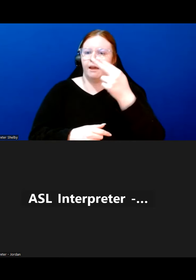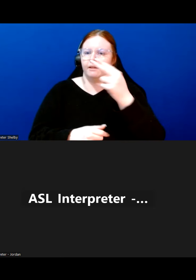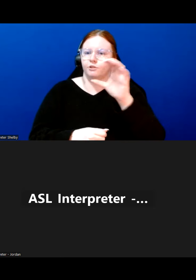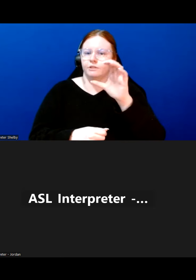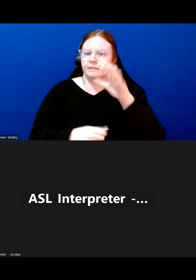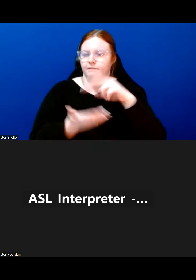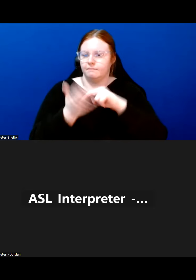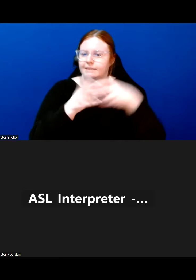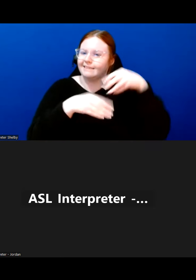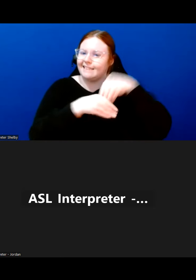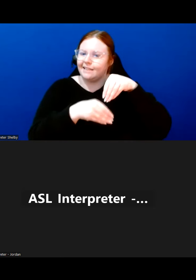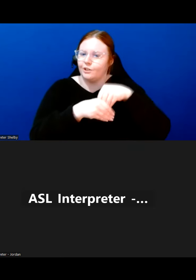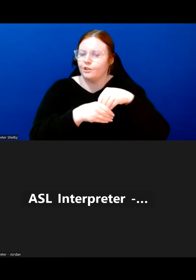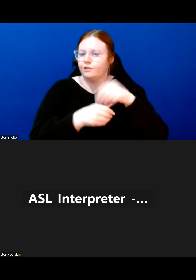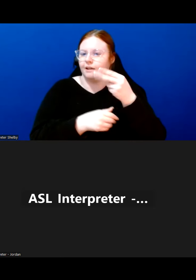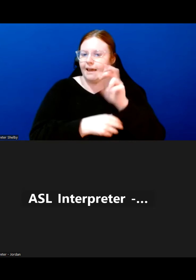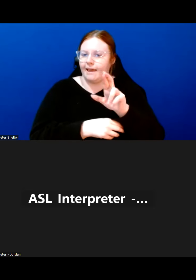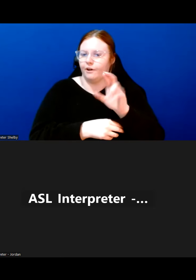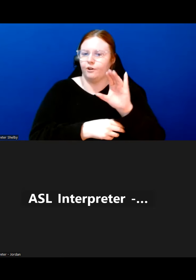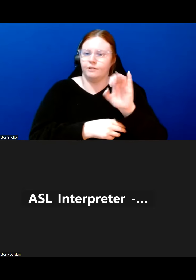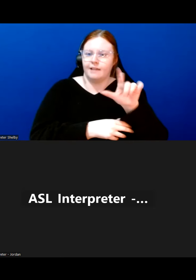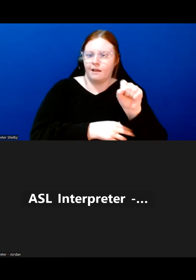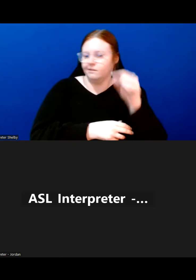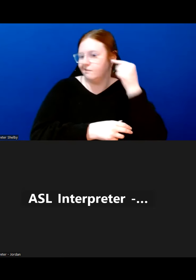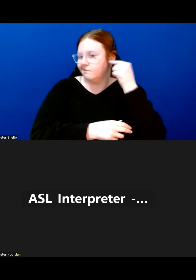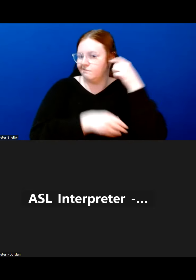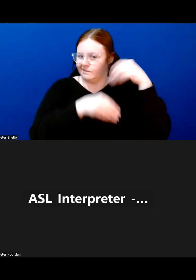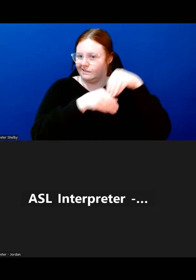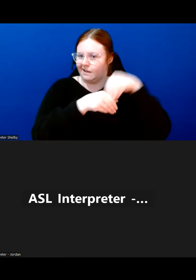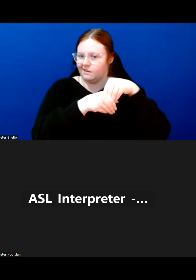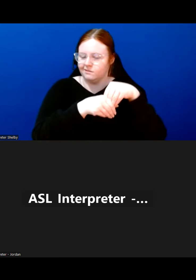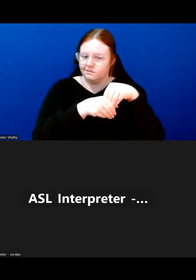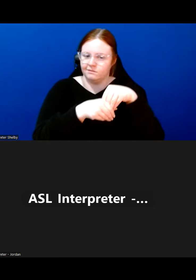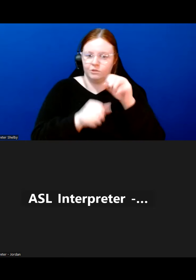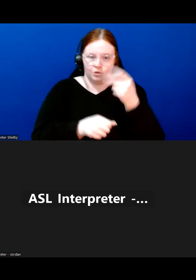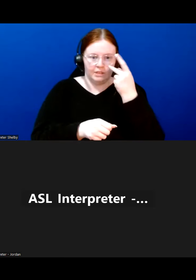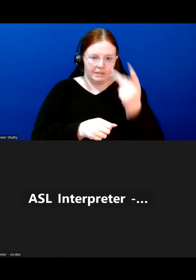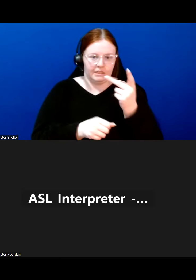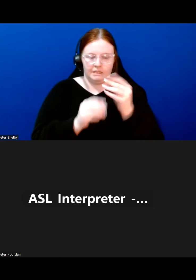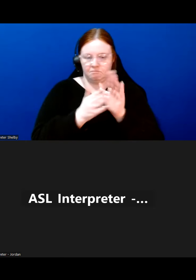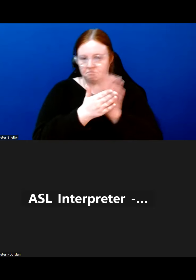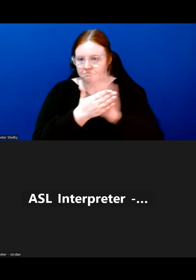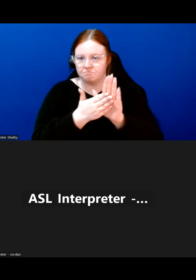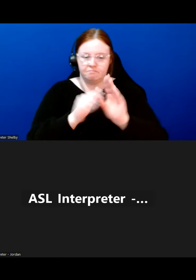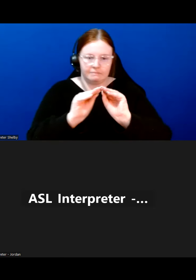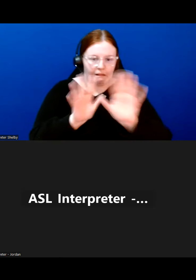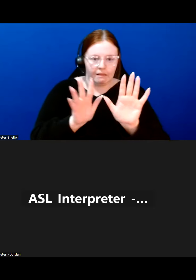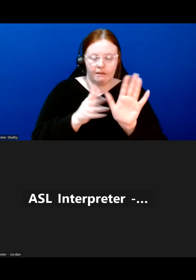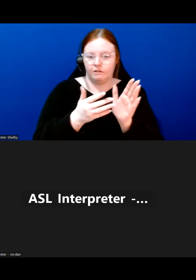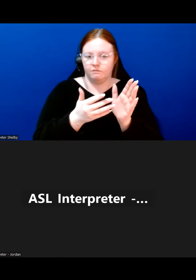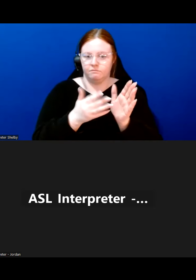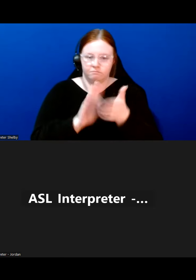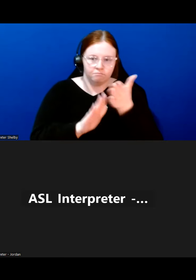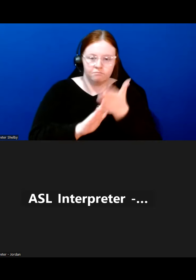those inner and outer hair cells there, you can see they look very, very intact, very neat. If you look